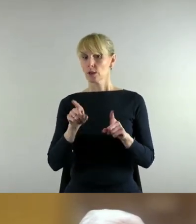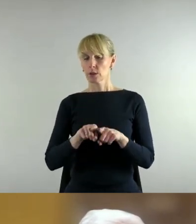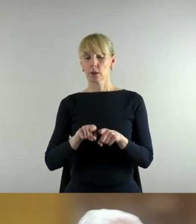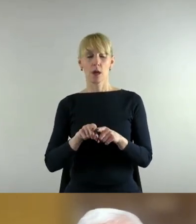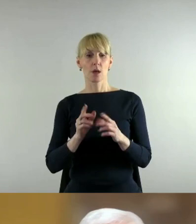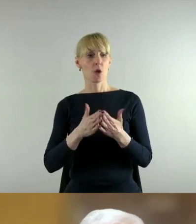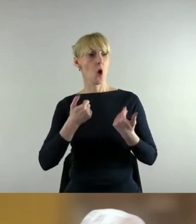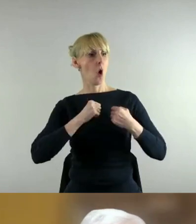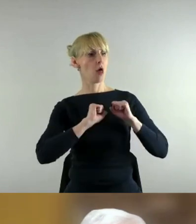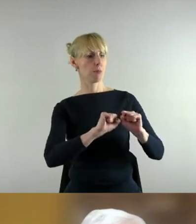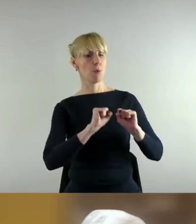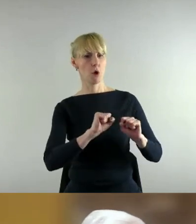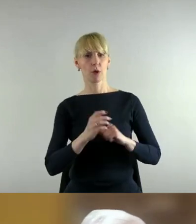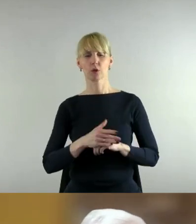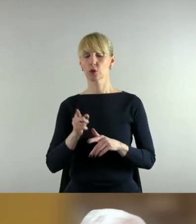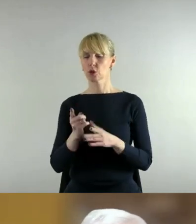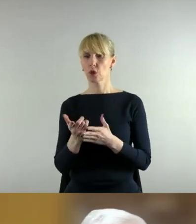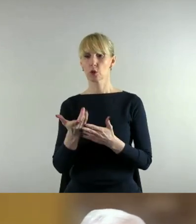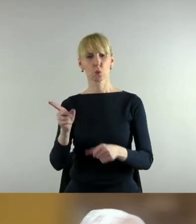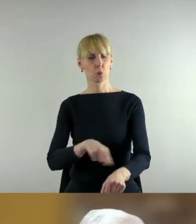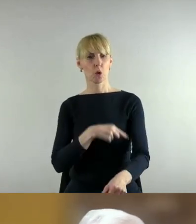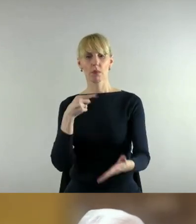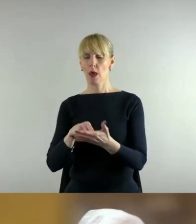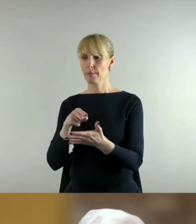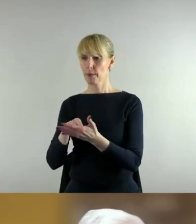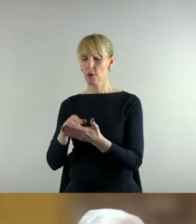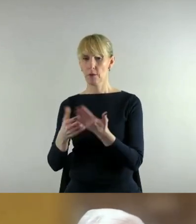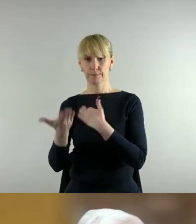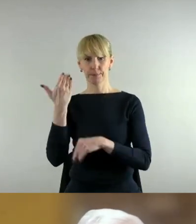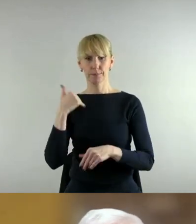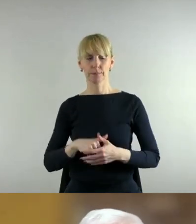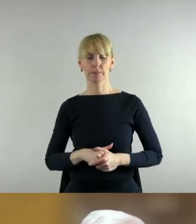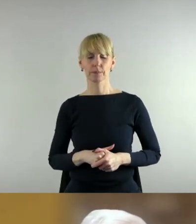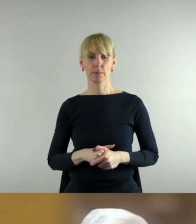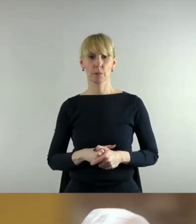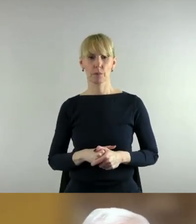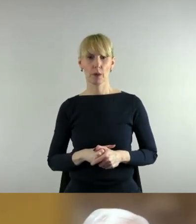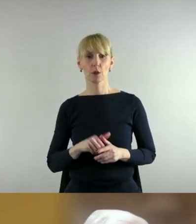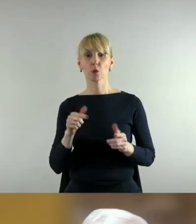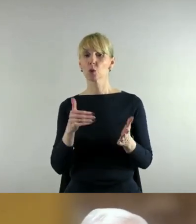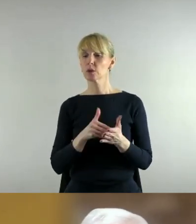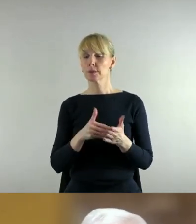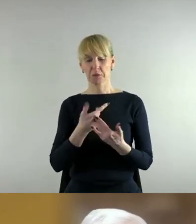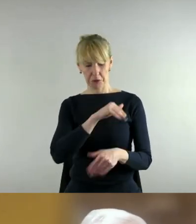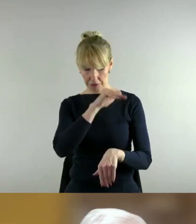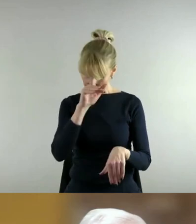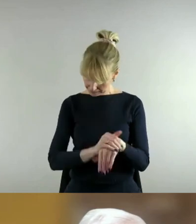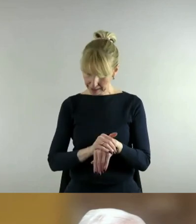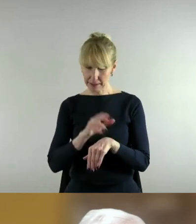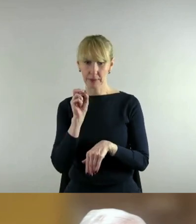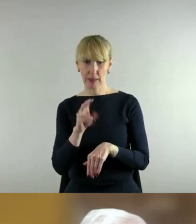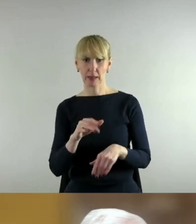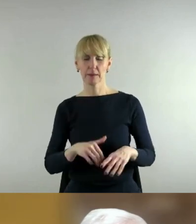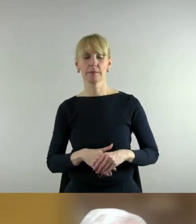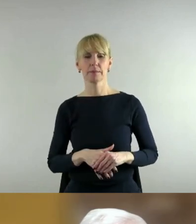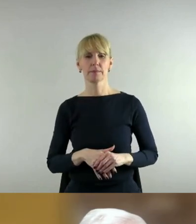build this resilience. This is a long-term investment in the future, and I totally agree, we all totally agree with that. In